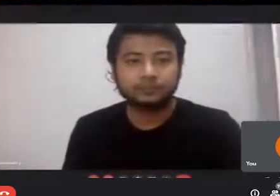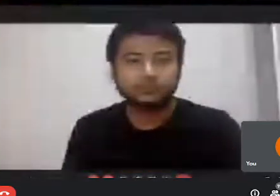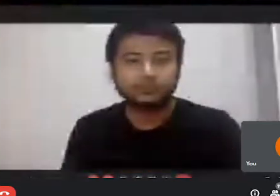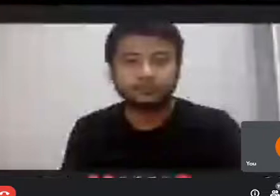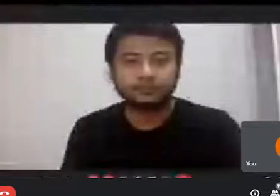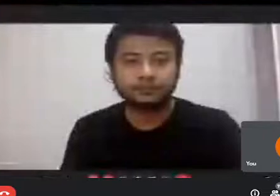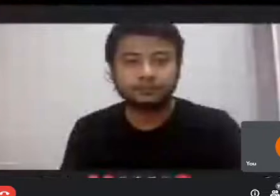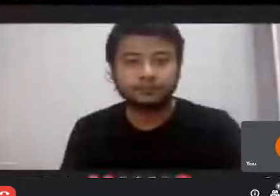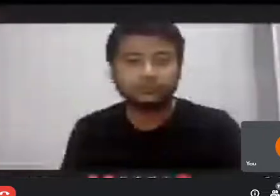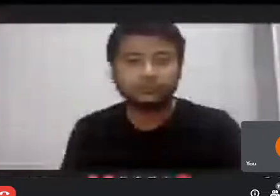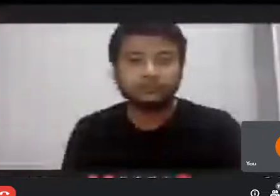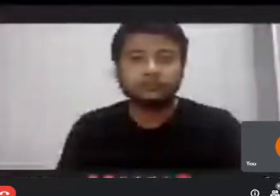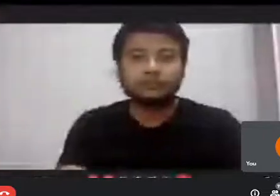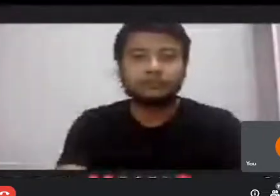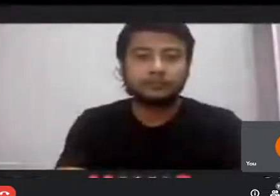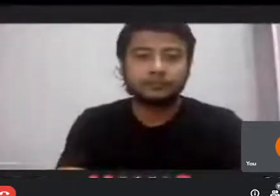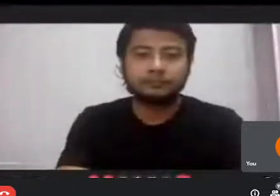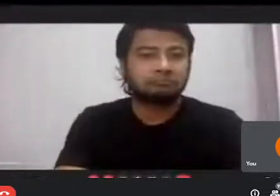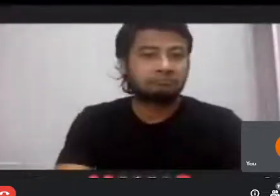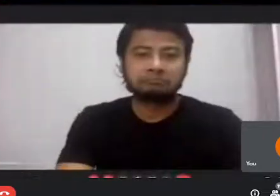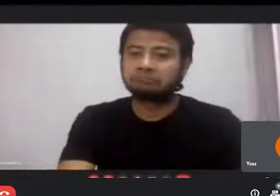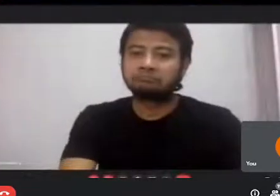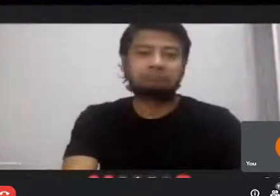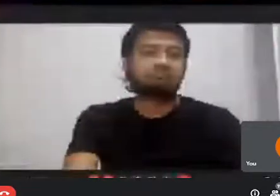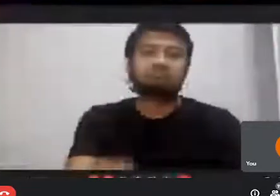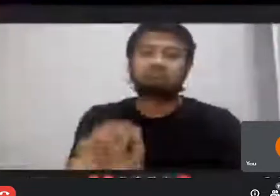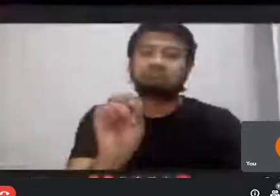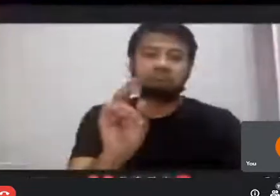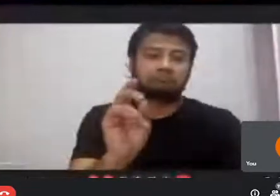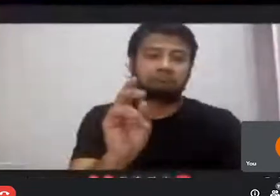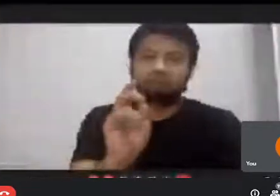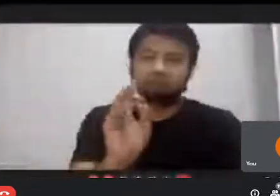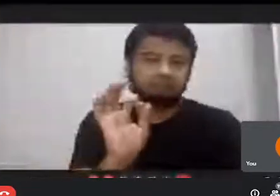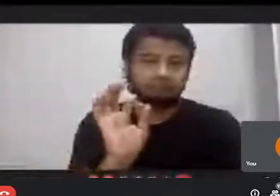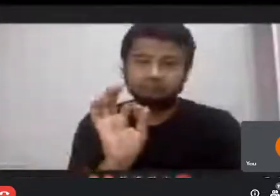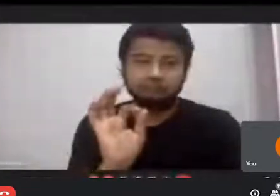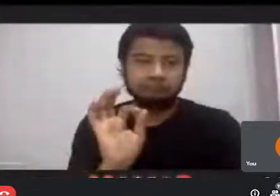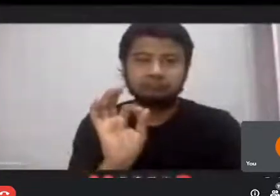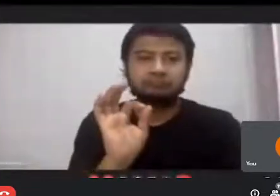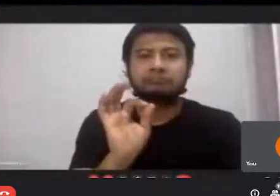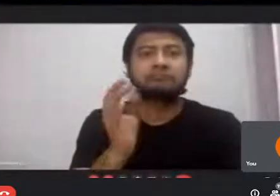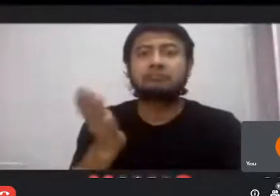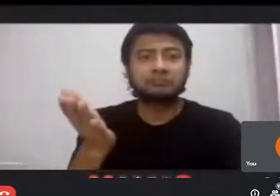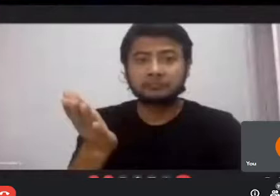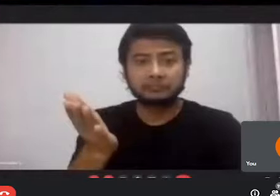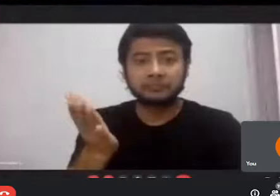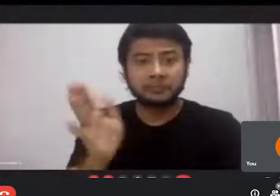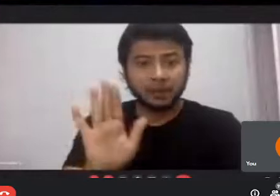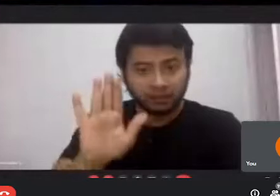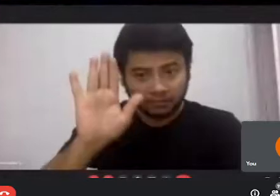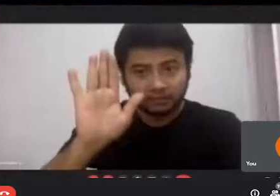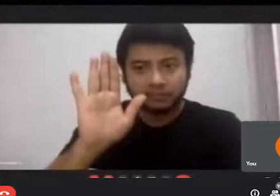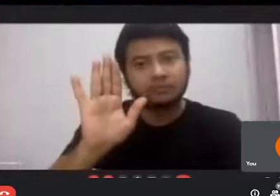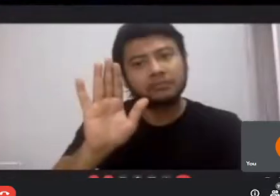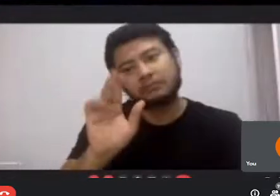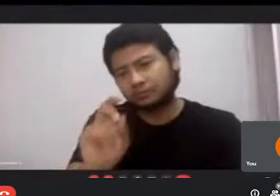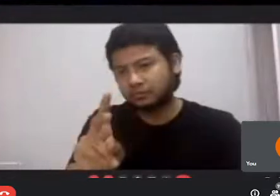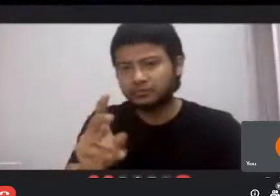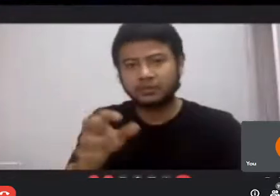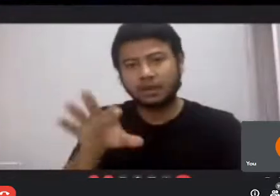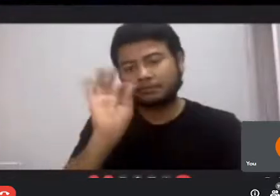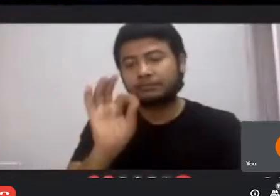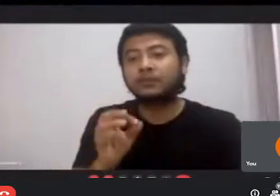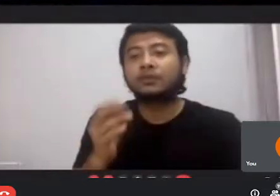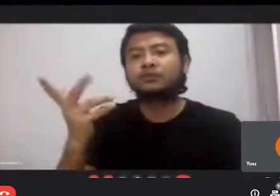Okay, so let me start. Like if somebody wants to raise their hand, they will do it. So Ulrike, I was just wondering, you said like